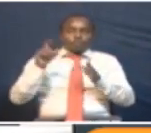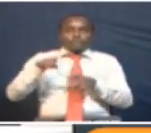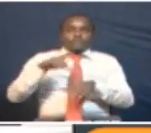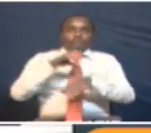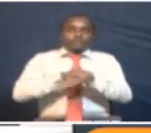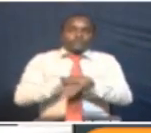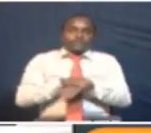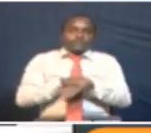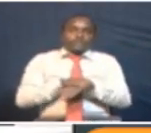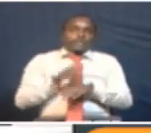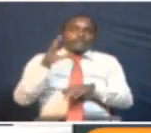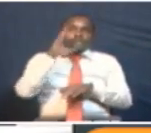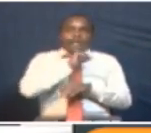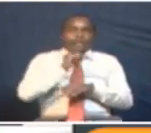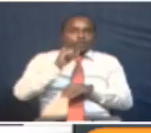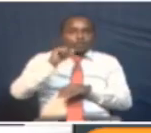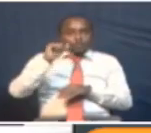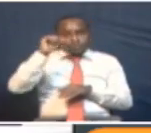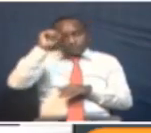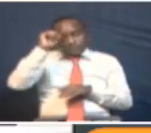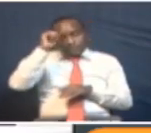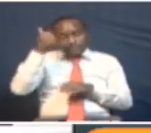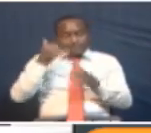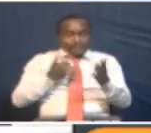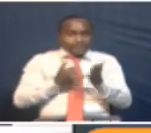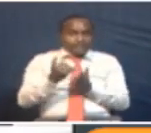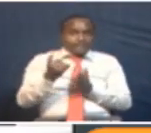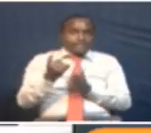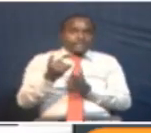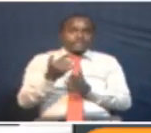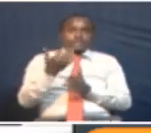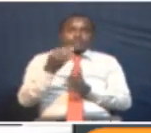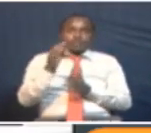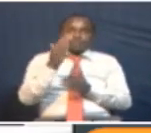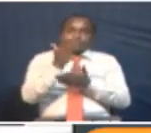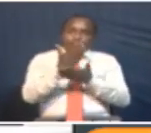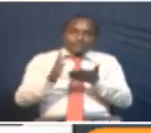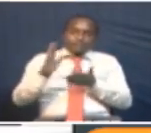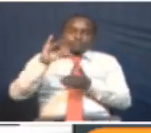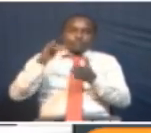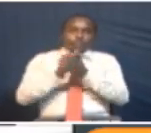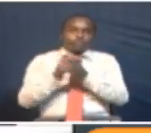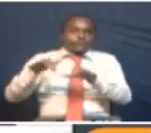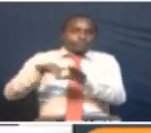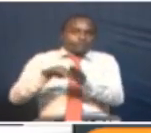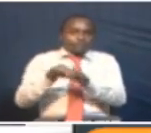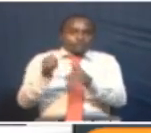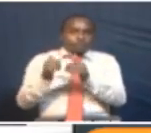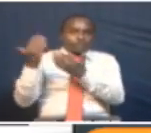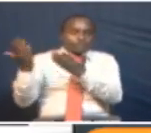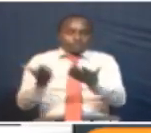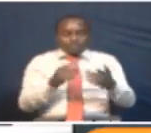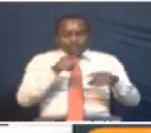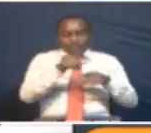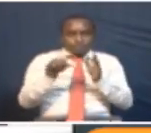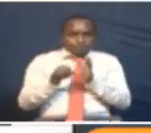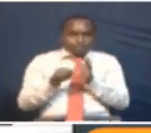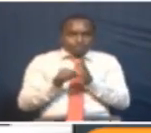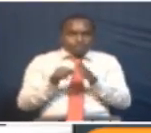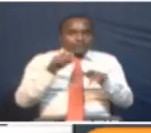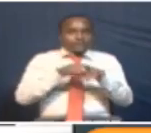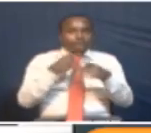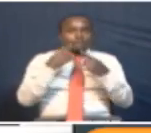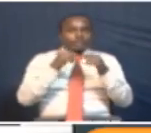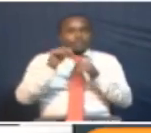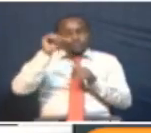where is the lack of intelligence and integrity on the part of certain Jubilee members that is causing this fiasco. When I talk about